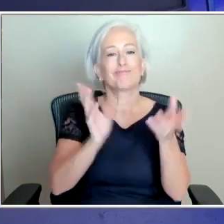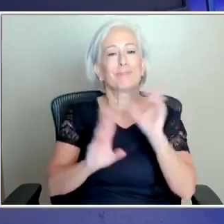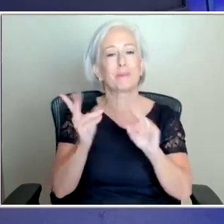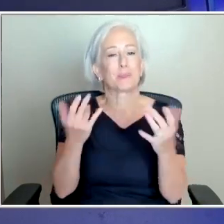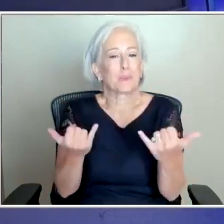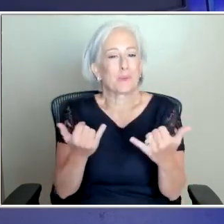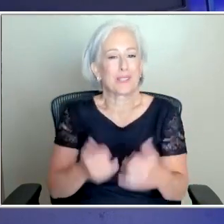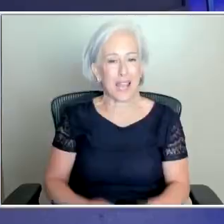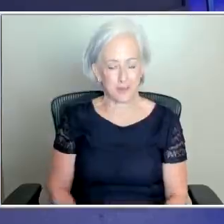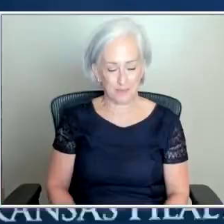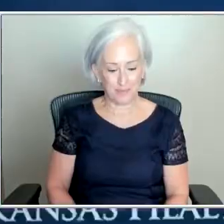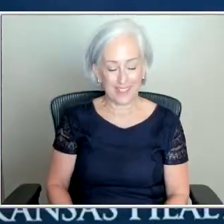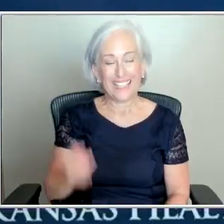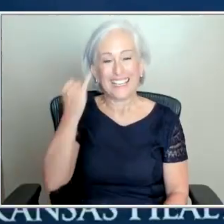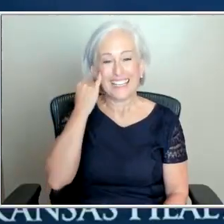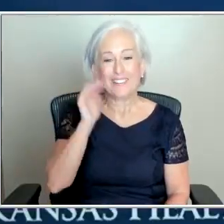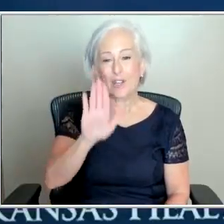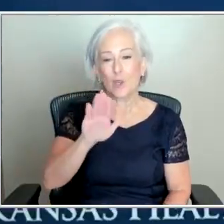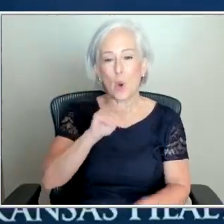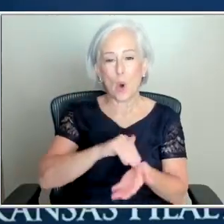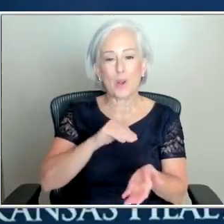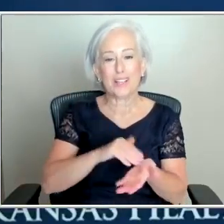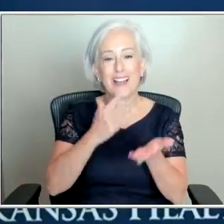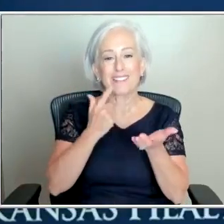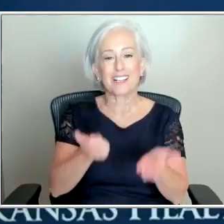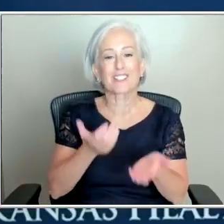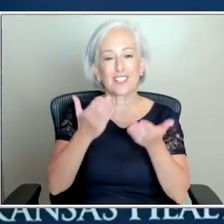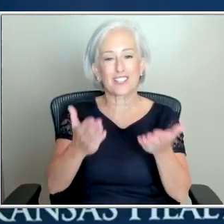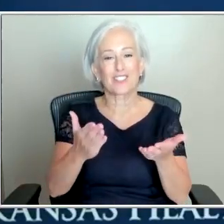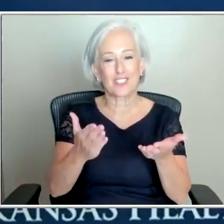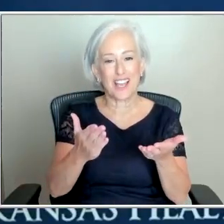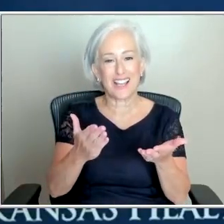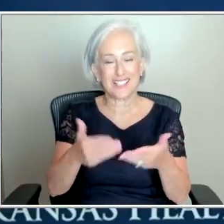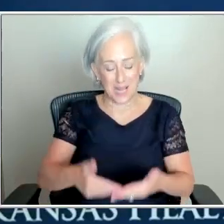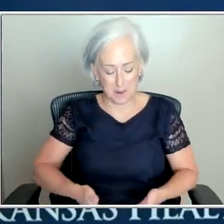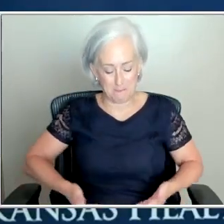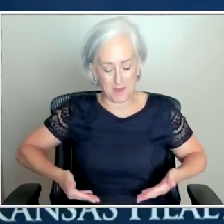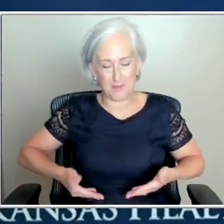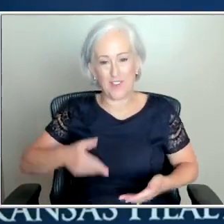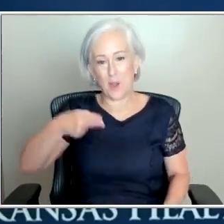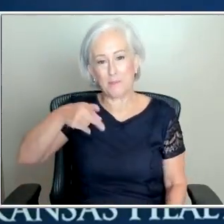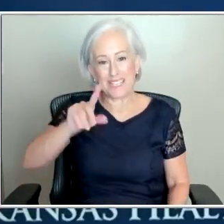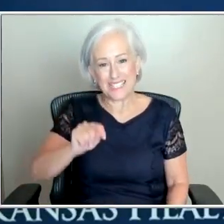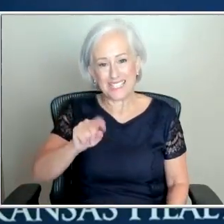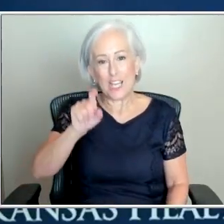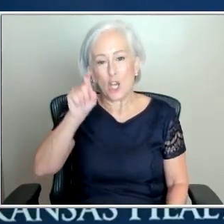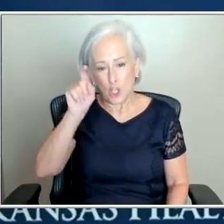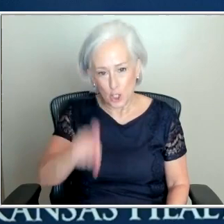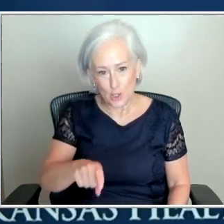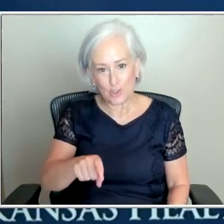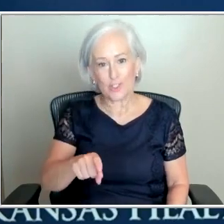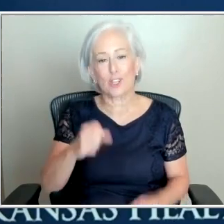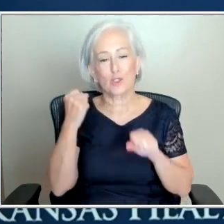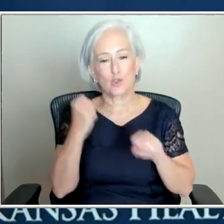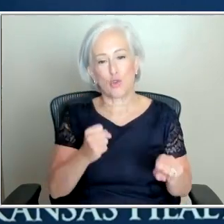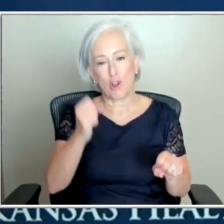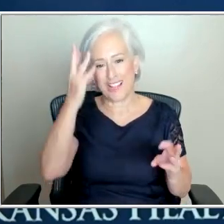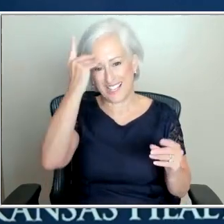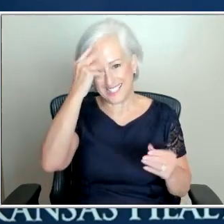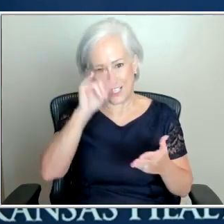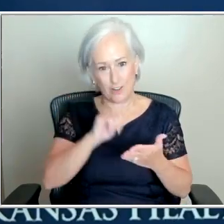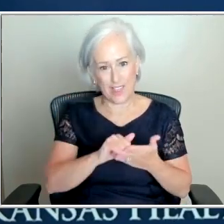When your doctor suggests pelvic floor physical therapy, you should strongly consider it. Okay. I know it's not for